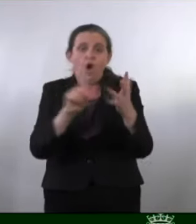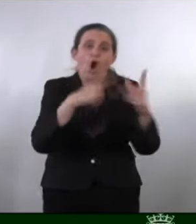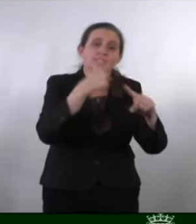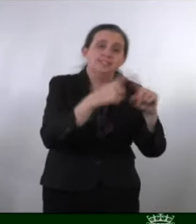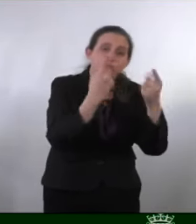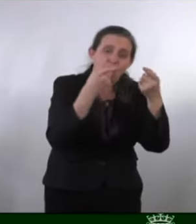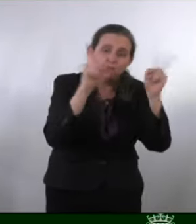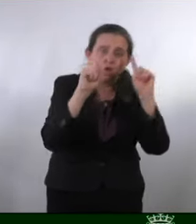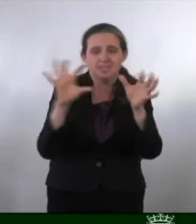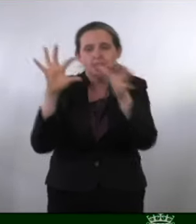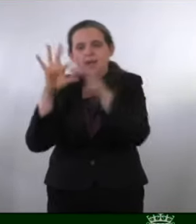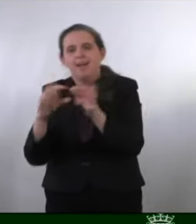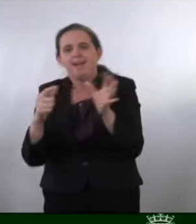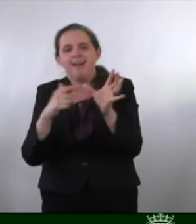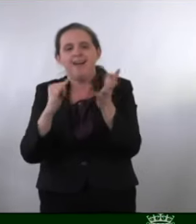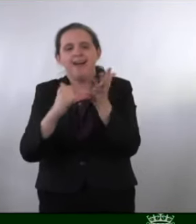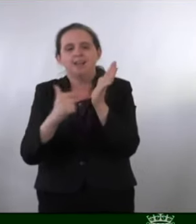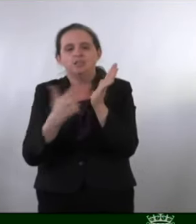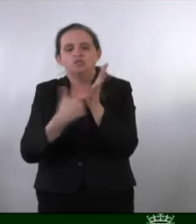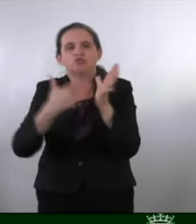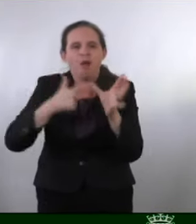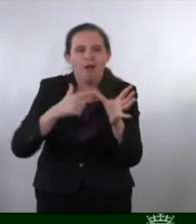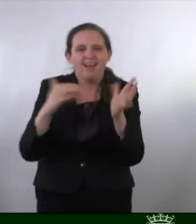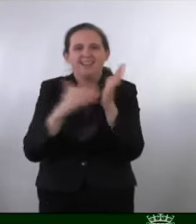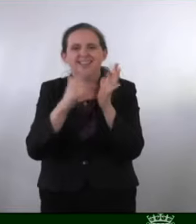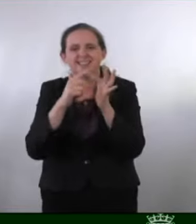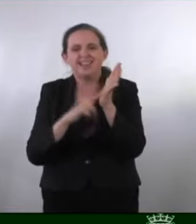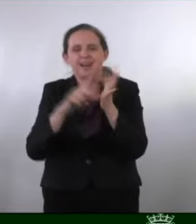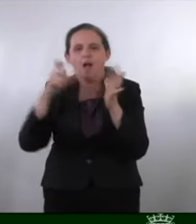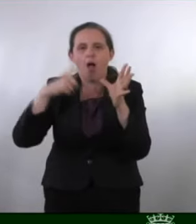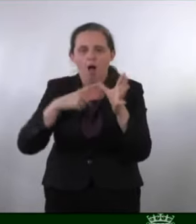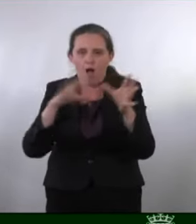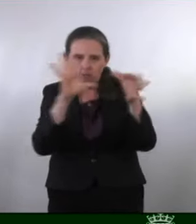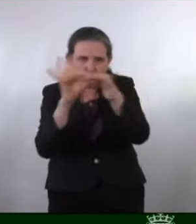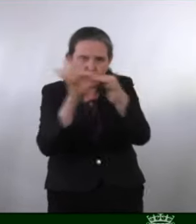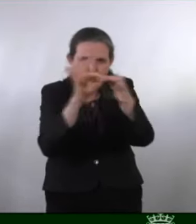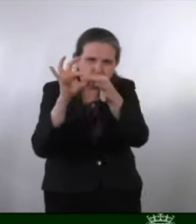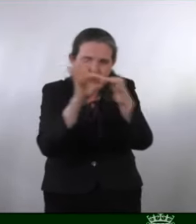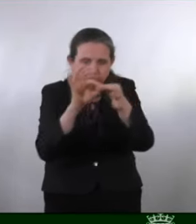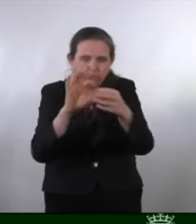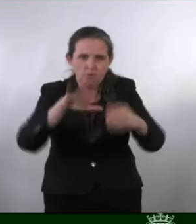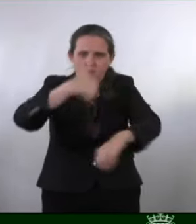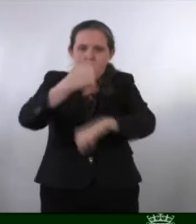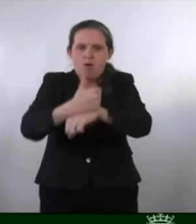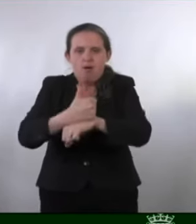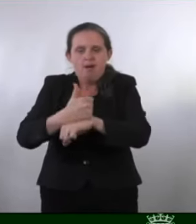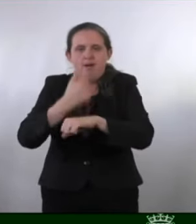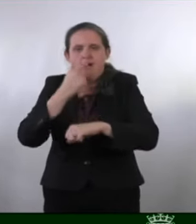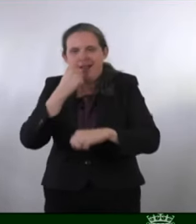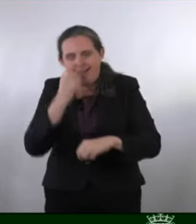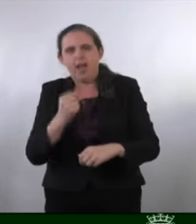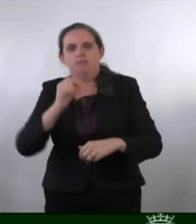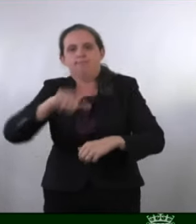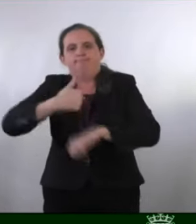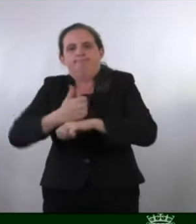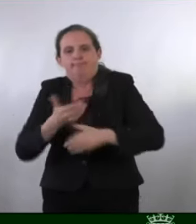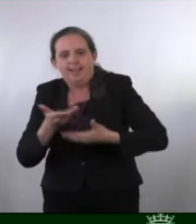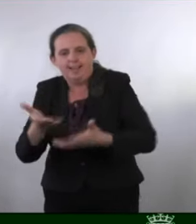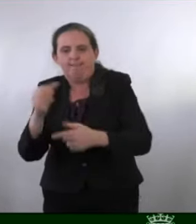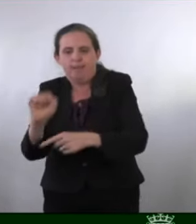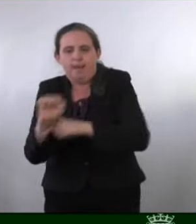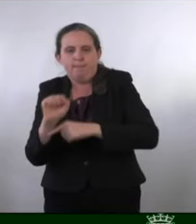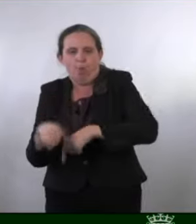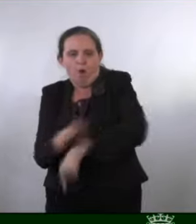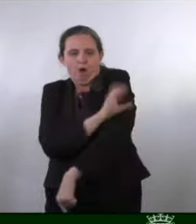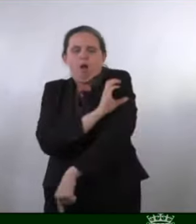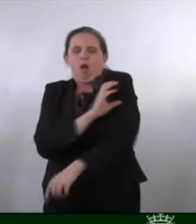capable of delivering a period of immunity. We don't yet know when any will be ready